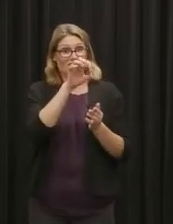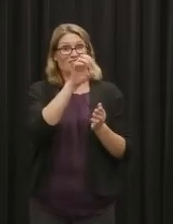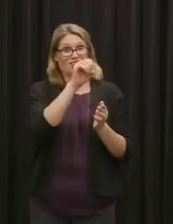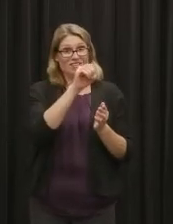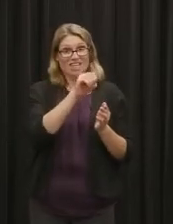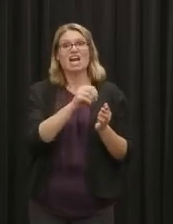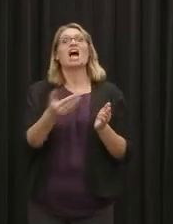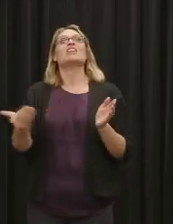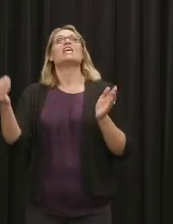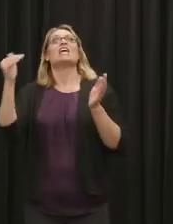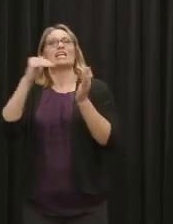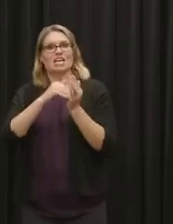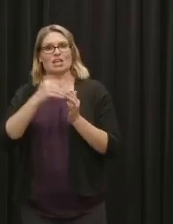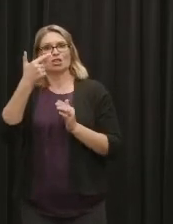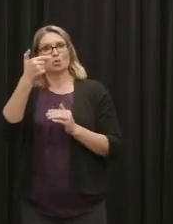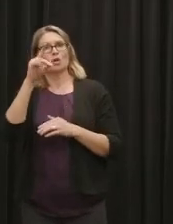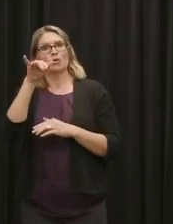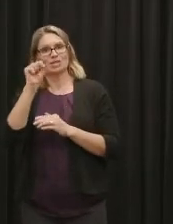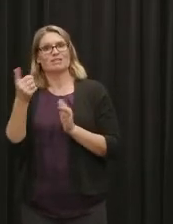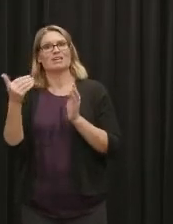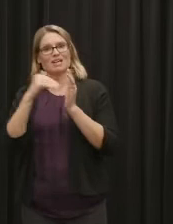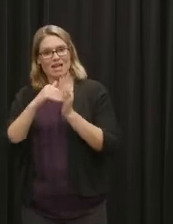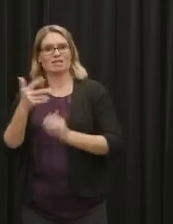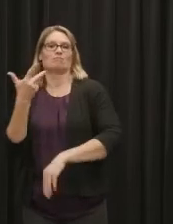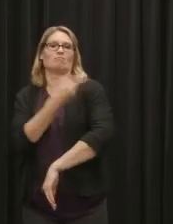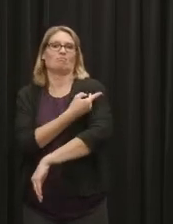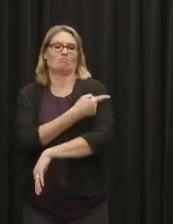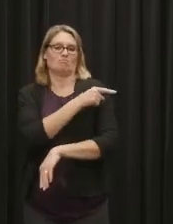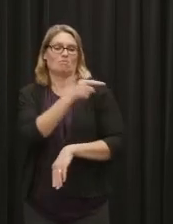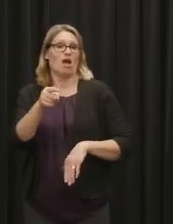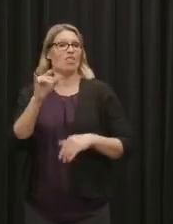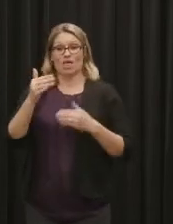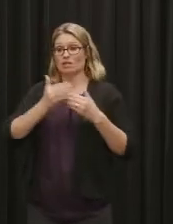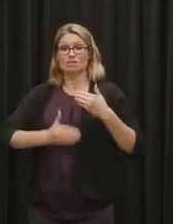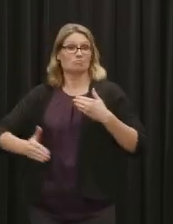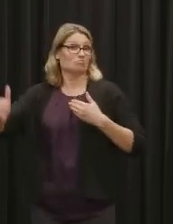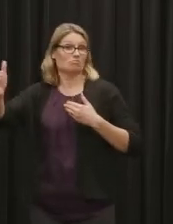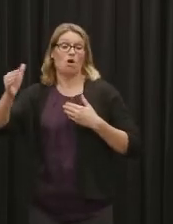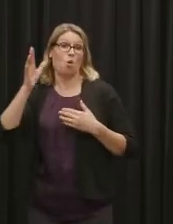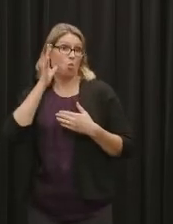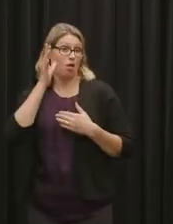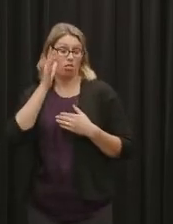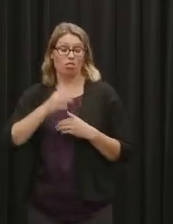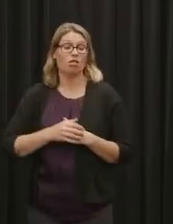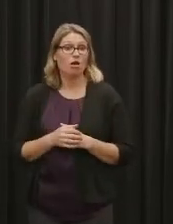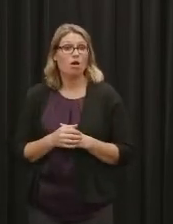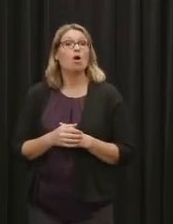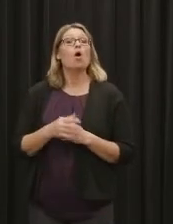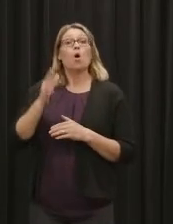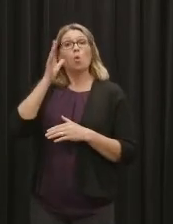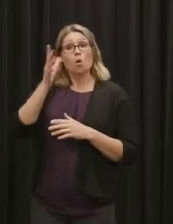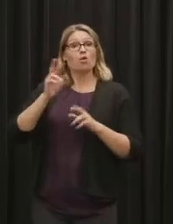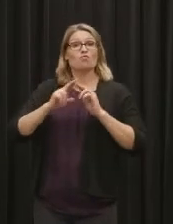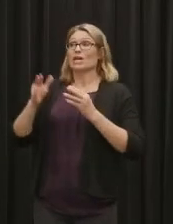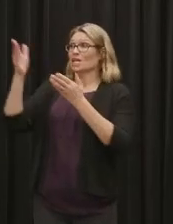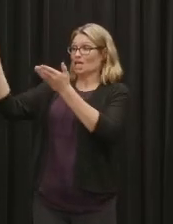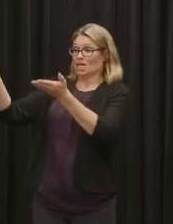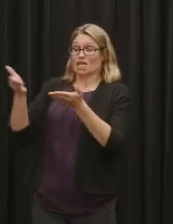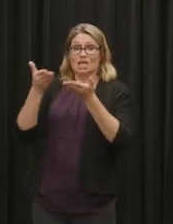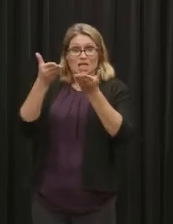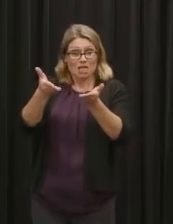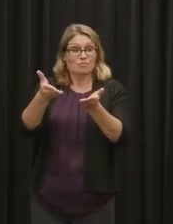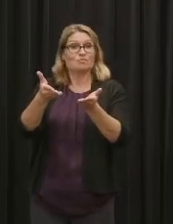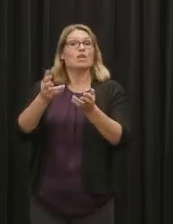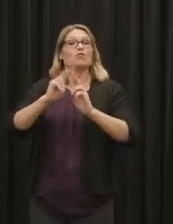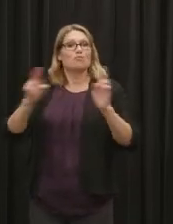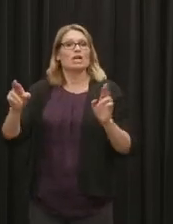1,950 recipients. And that will be the plan going forward, where we will maintain a reserve in the event that